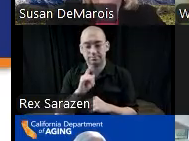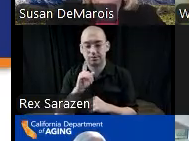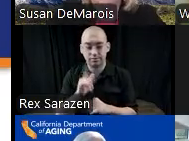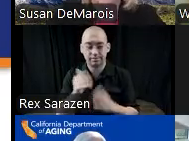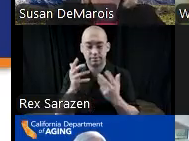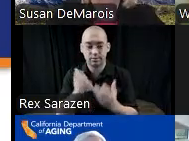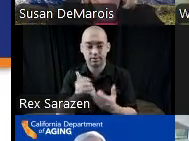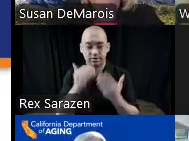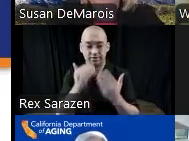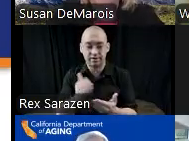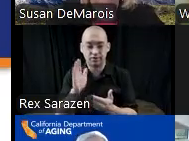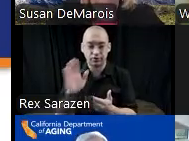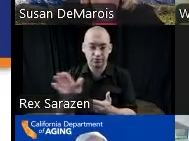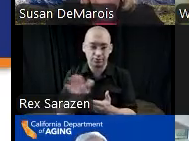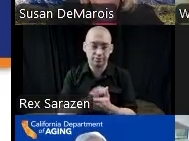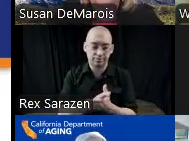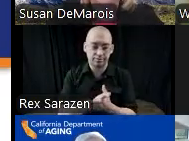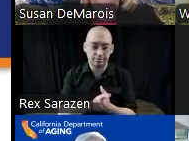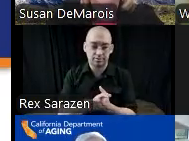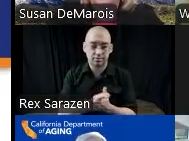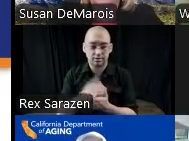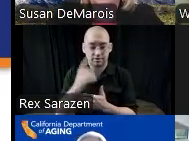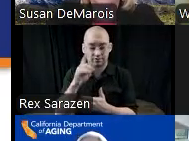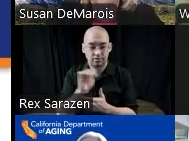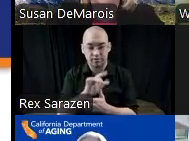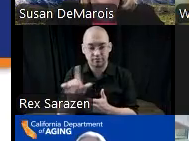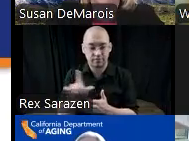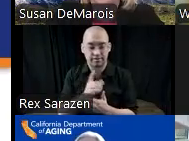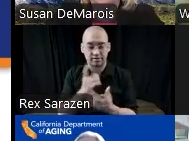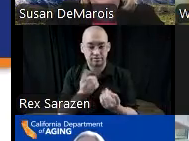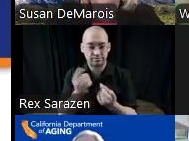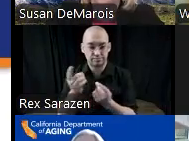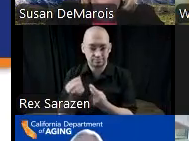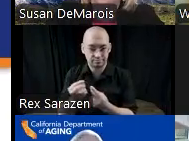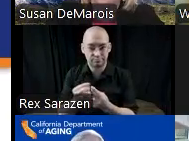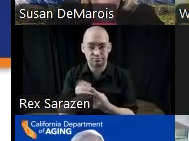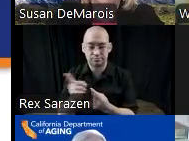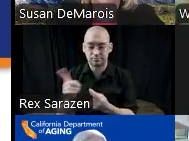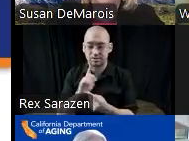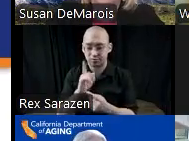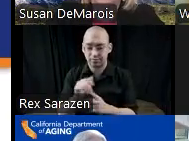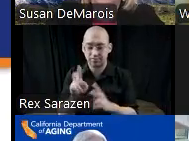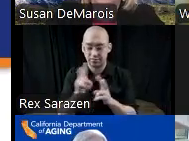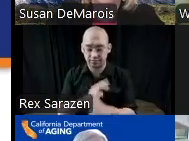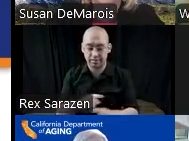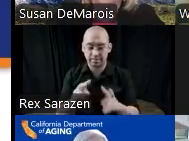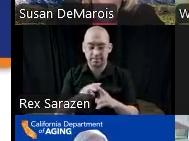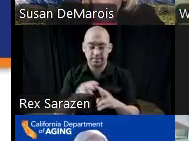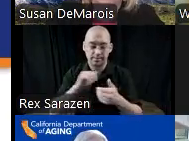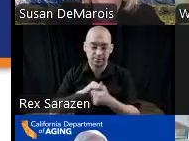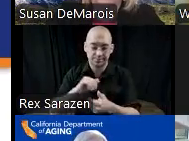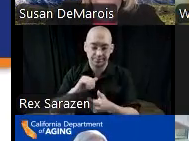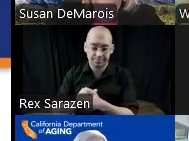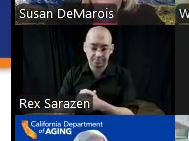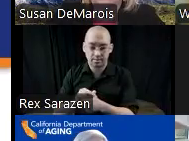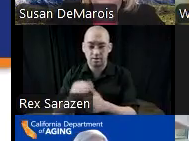thank her for everything she's done. She has been an invaluable partner for me, and I hope that I